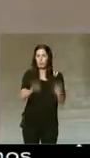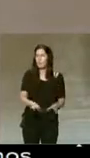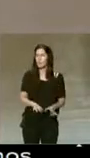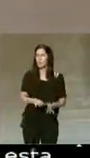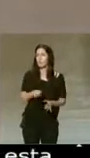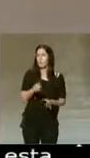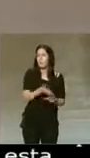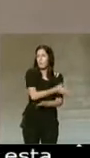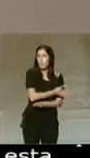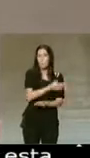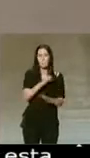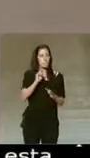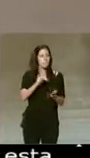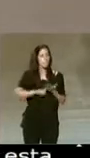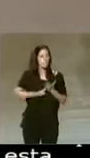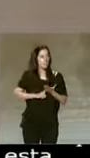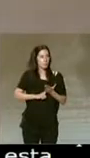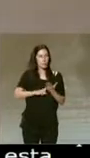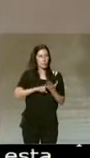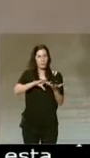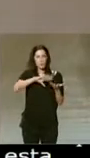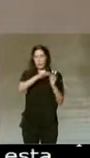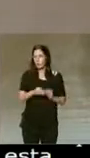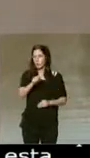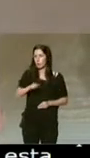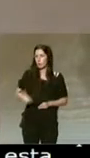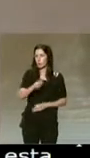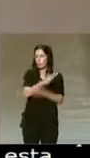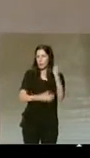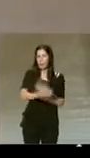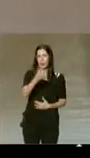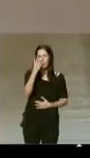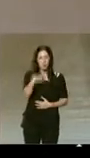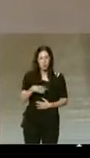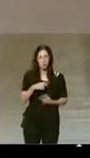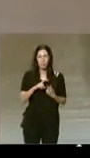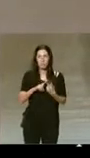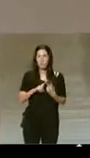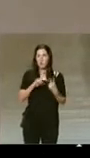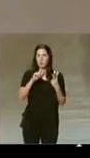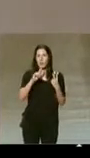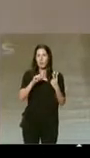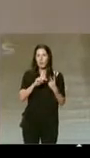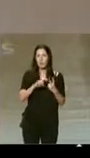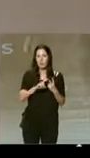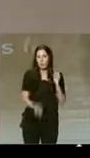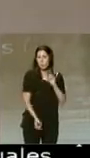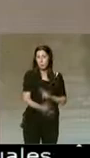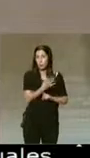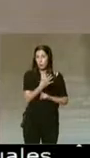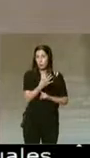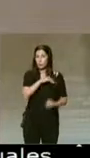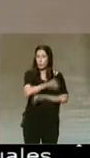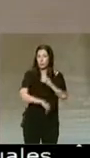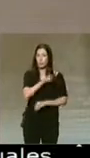investing in this type of technologies for quite some time. At the very beginning, only for